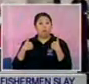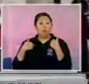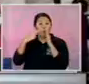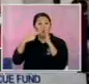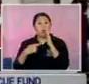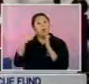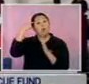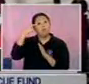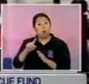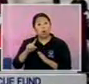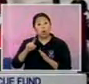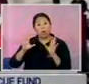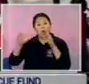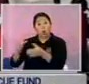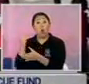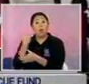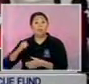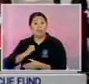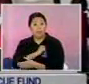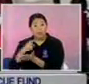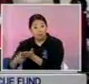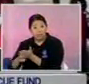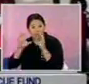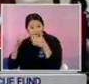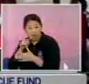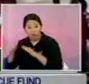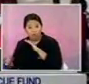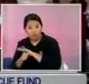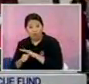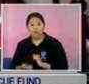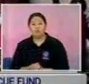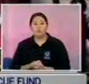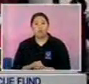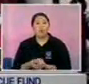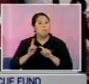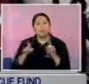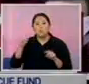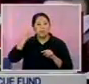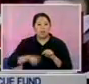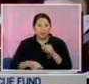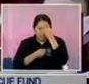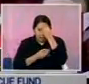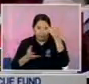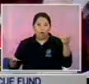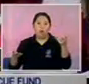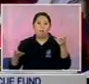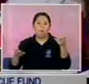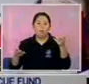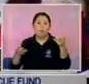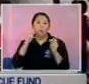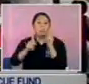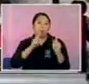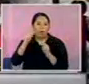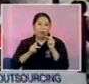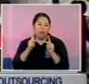between deceiving the public and making it appear that these have already been formally offered, when in fact they have only been marked. And these